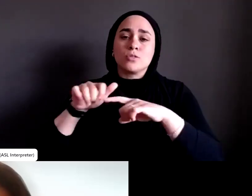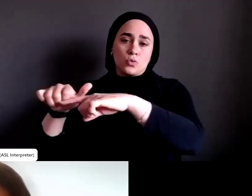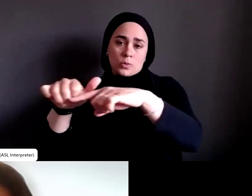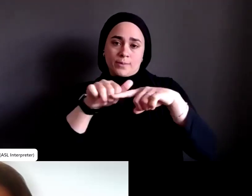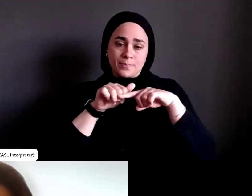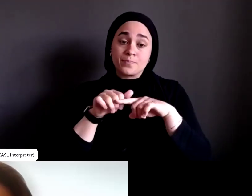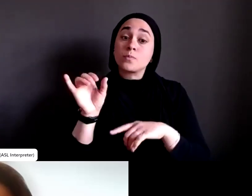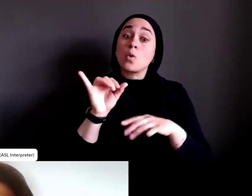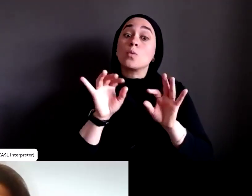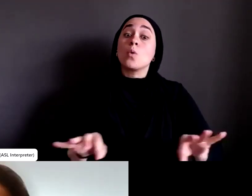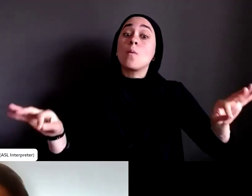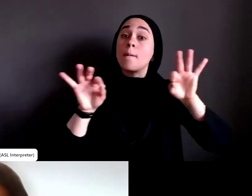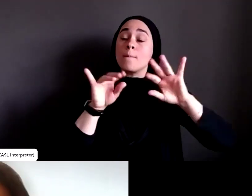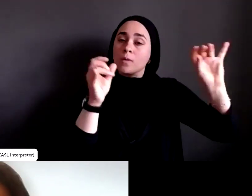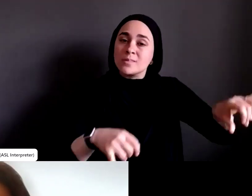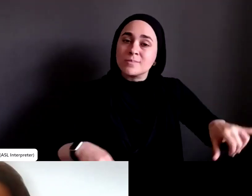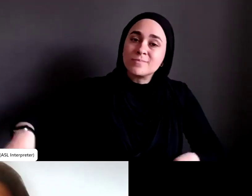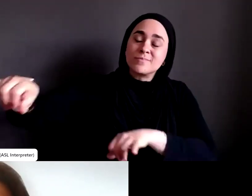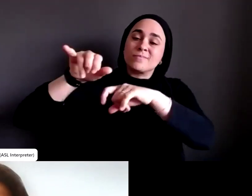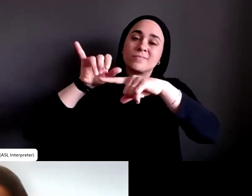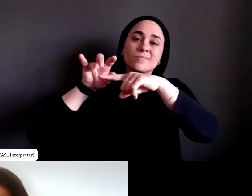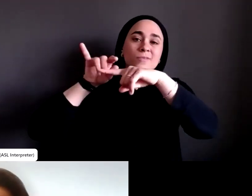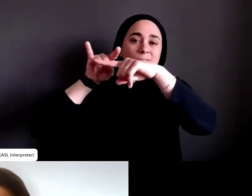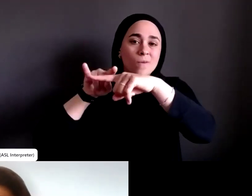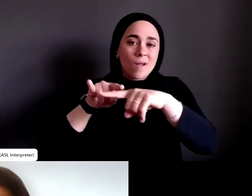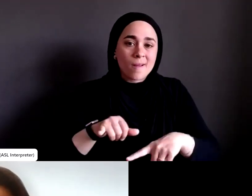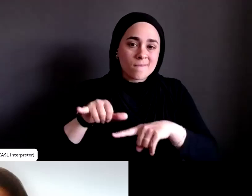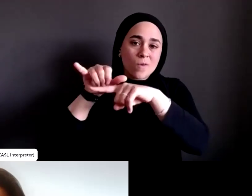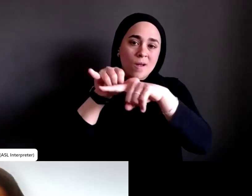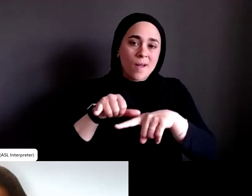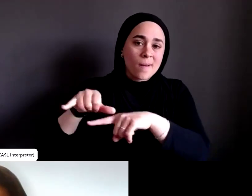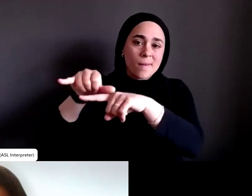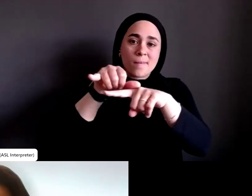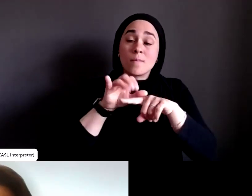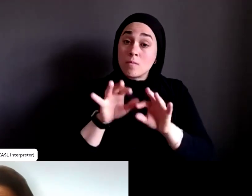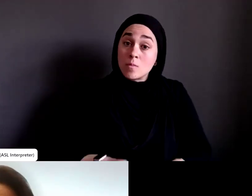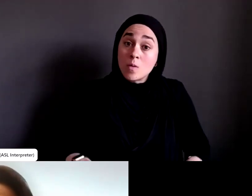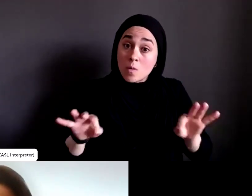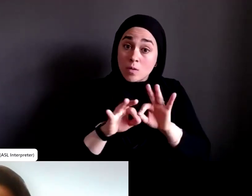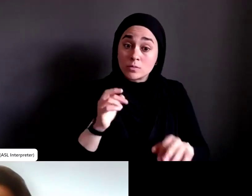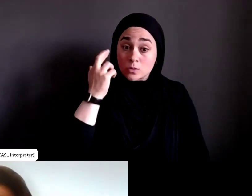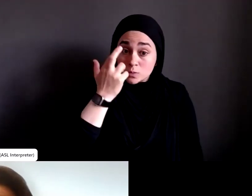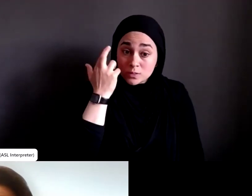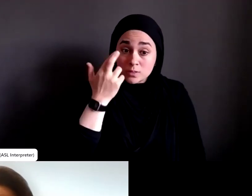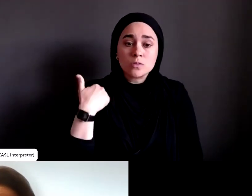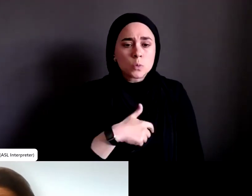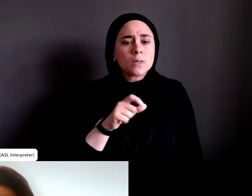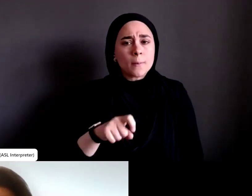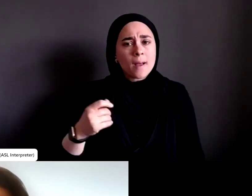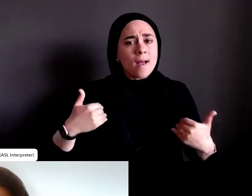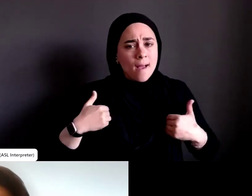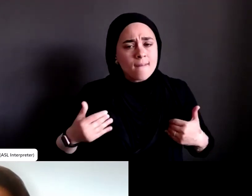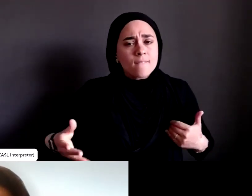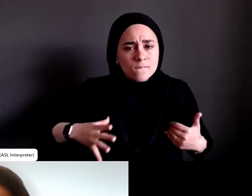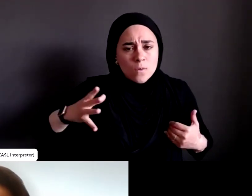is important because part of our strategy is to have a formal entente for the different sectors that need to